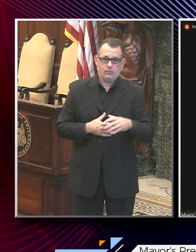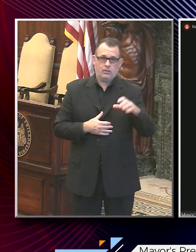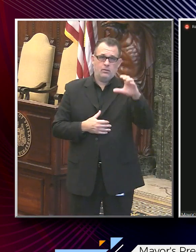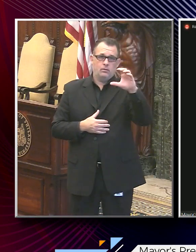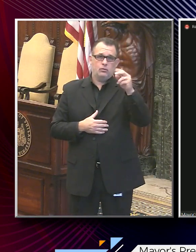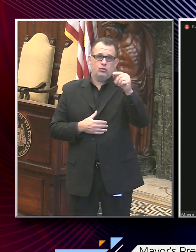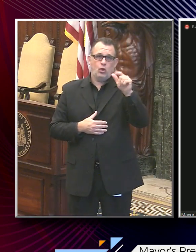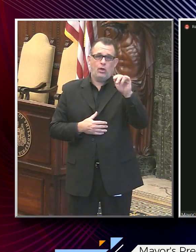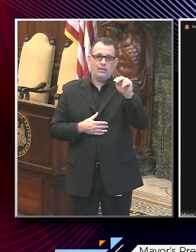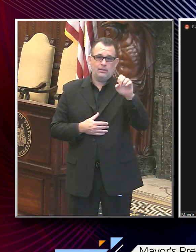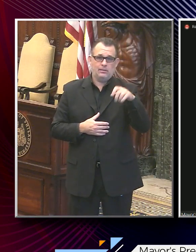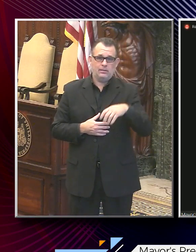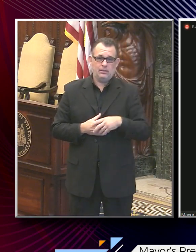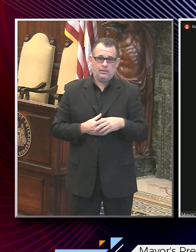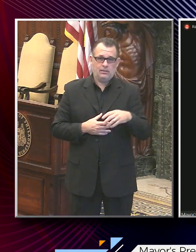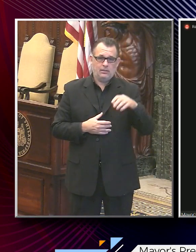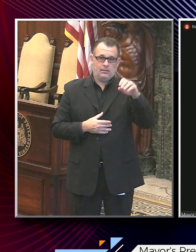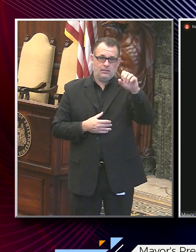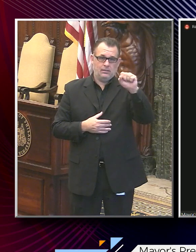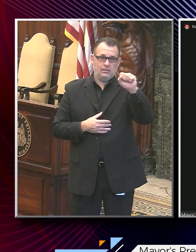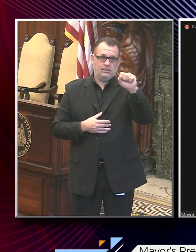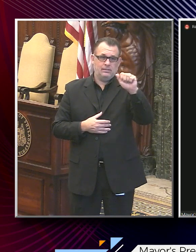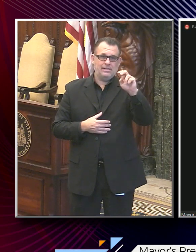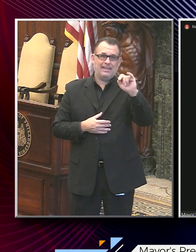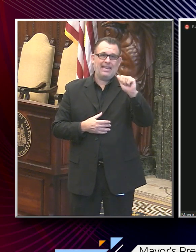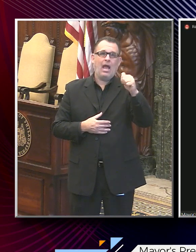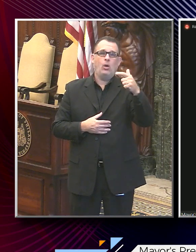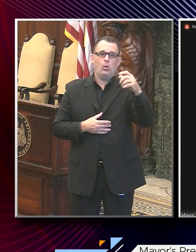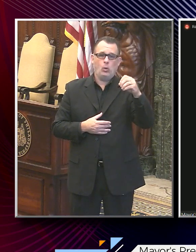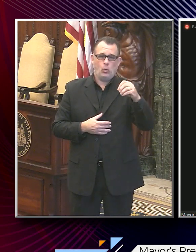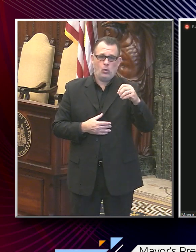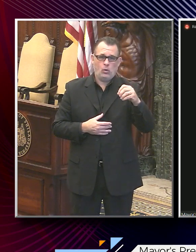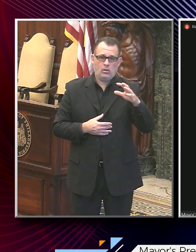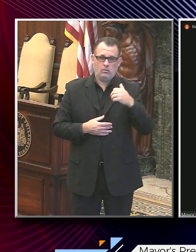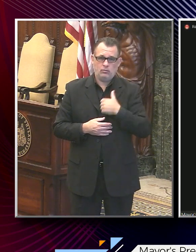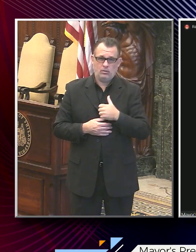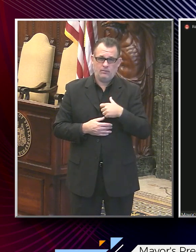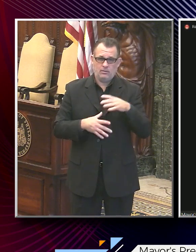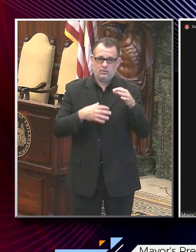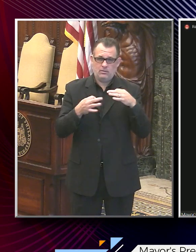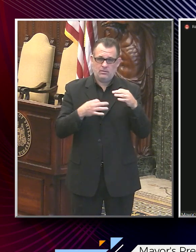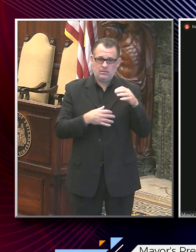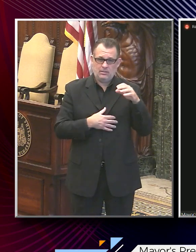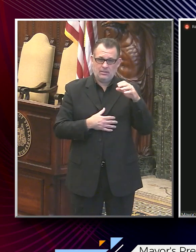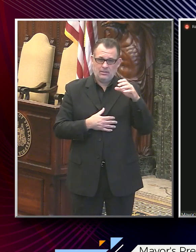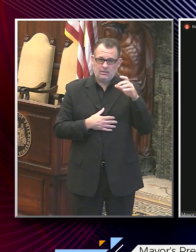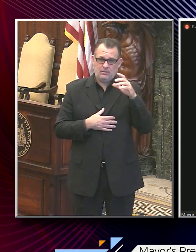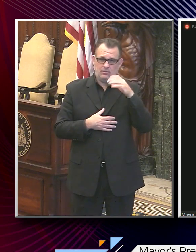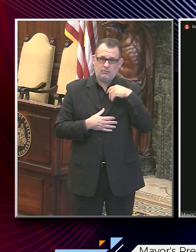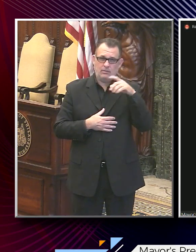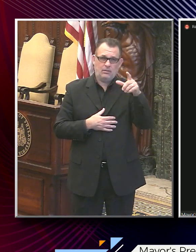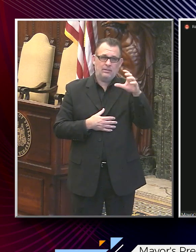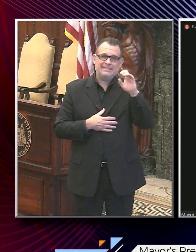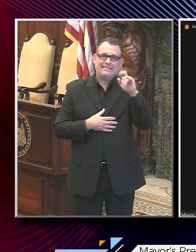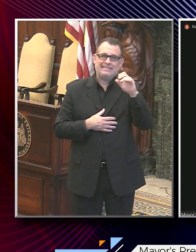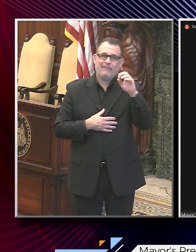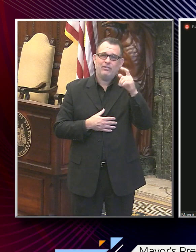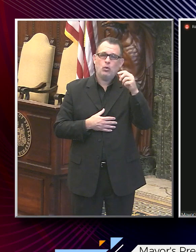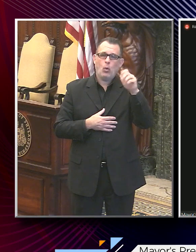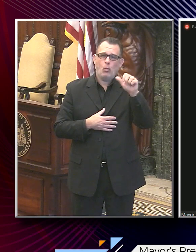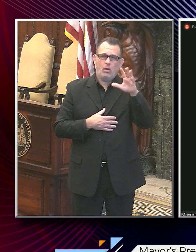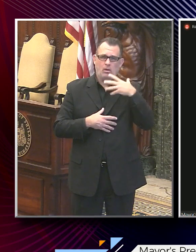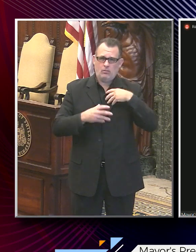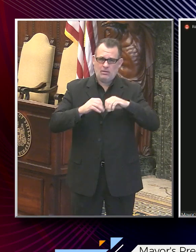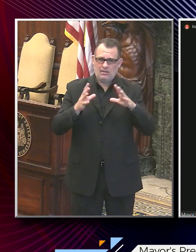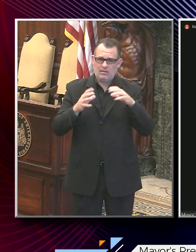Univision. And I should have explained earlier, Cynthia Figueroa, Deputy Mayor, is obviously, as we figured out by